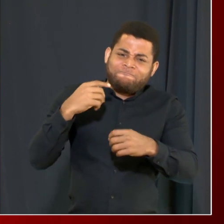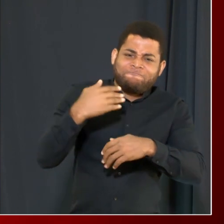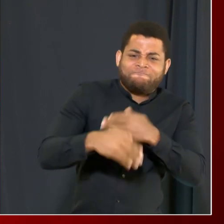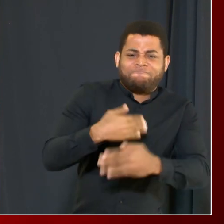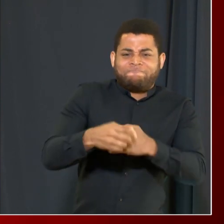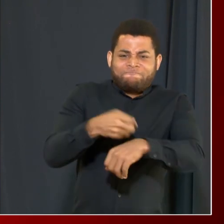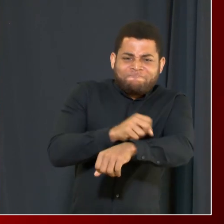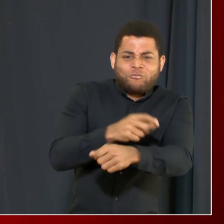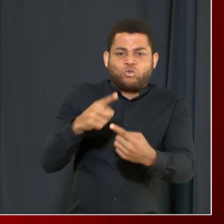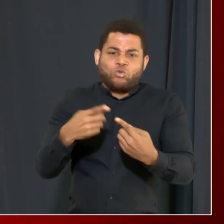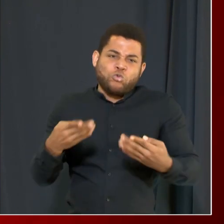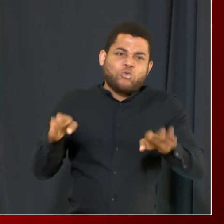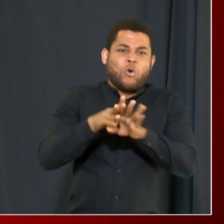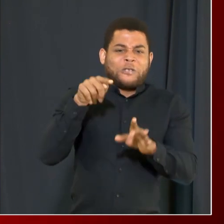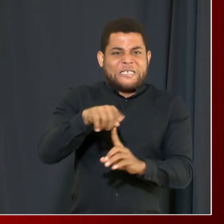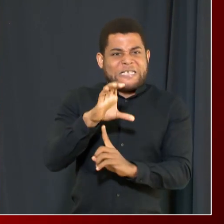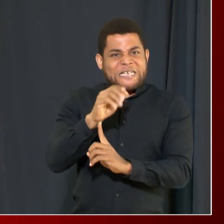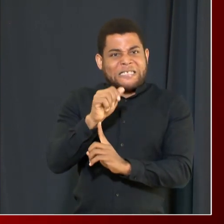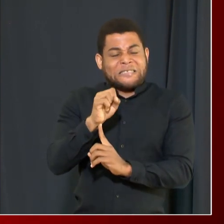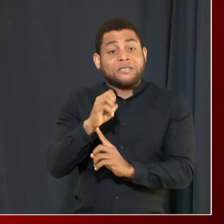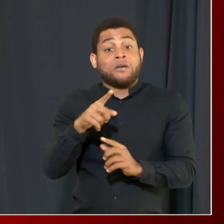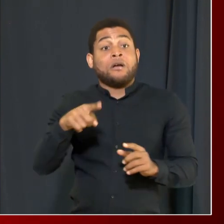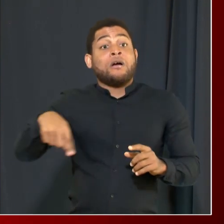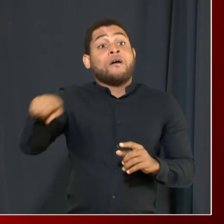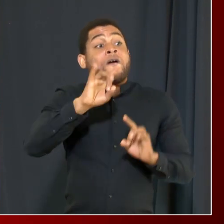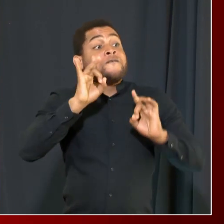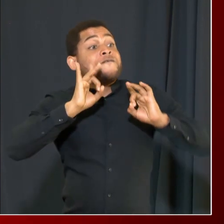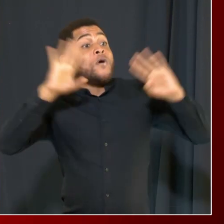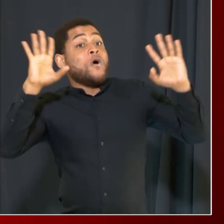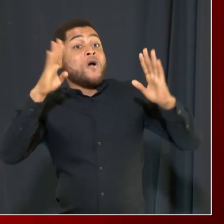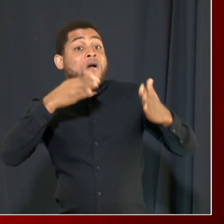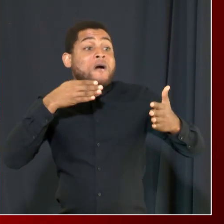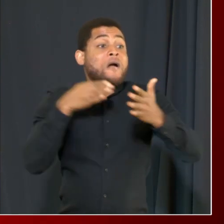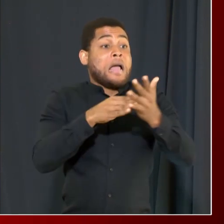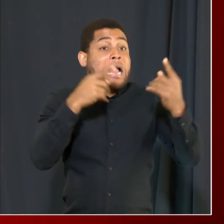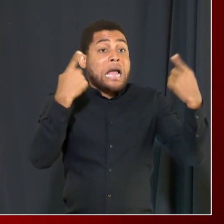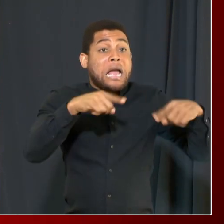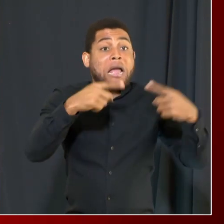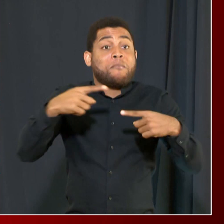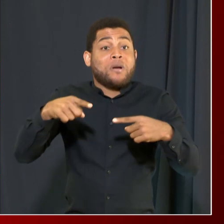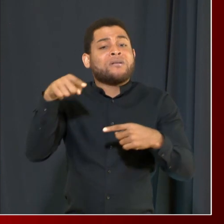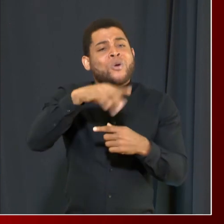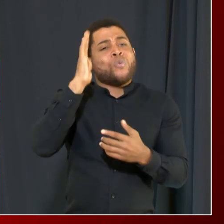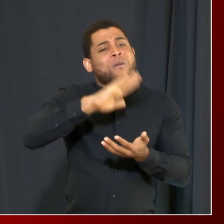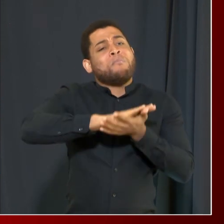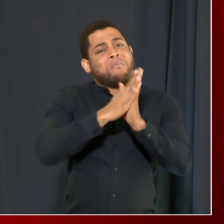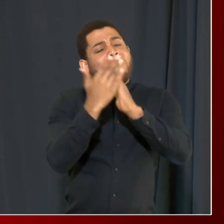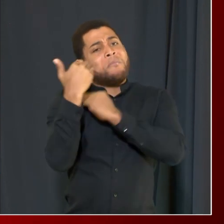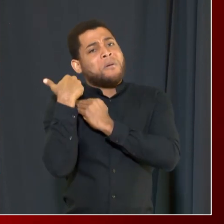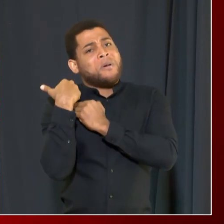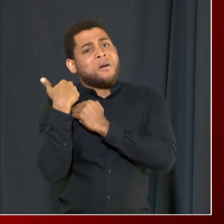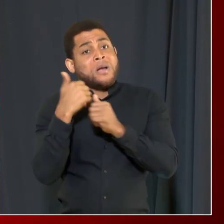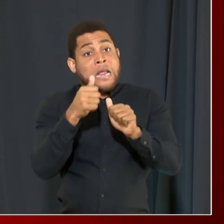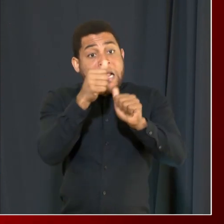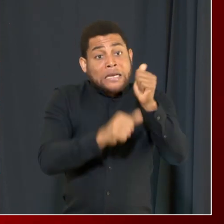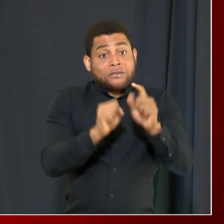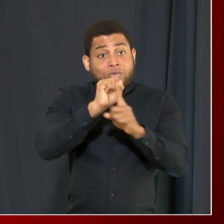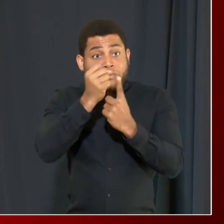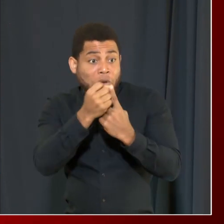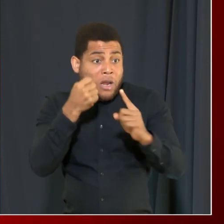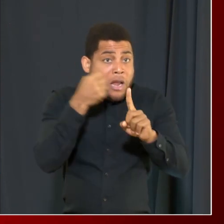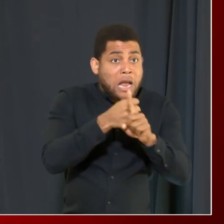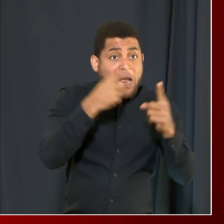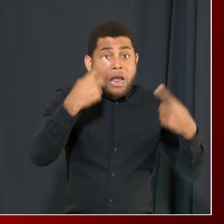violent offenders accountable. Each of these cases and many more were closed because of community